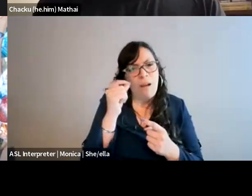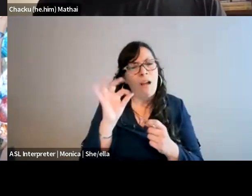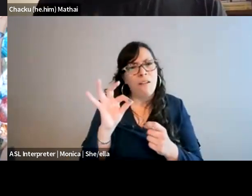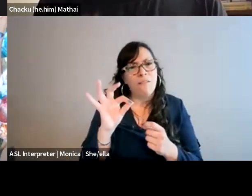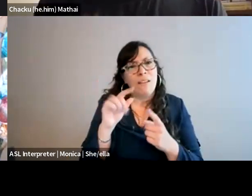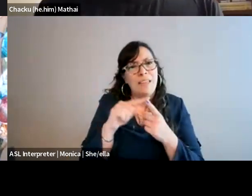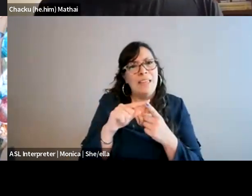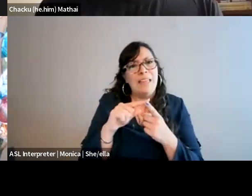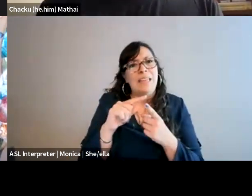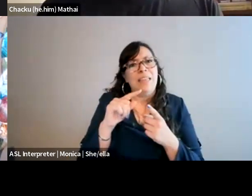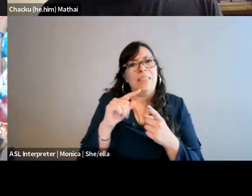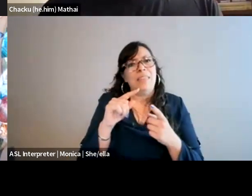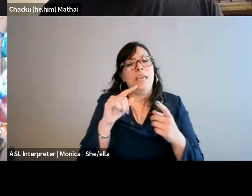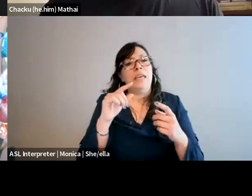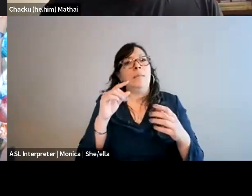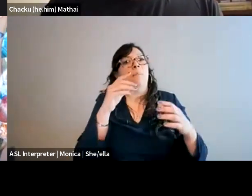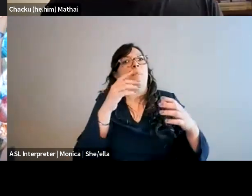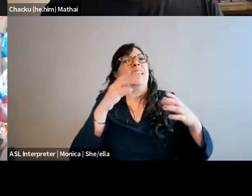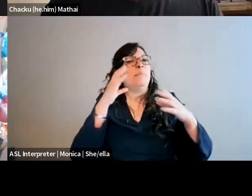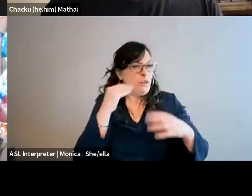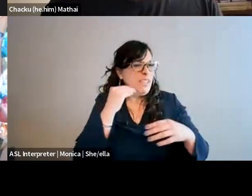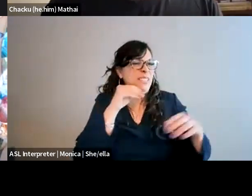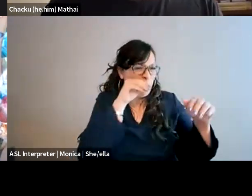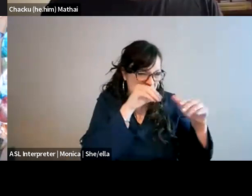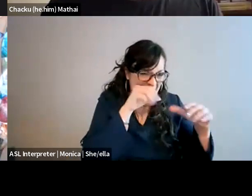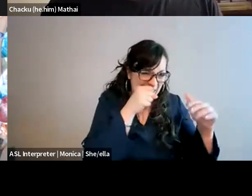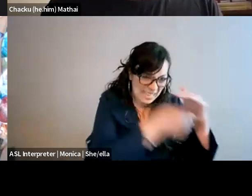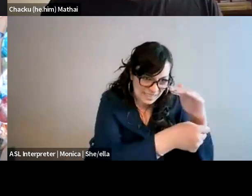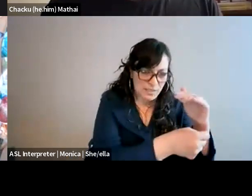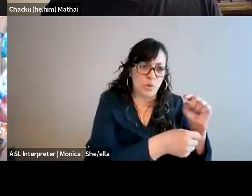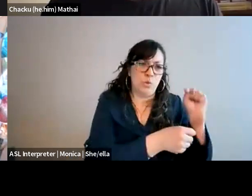of institutionalization itself?